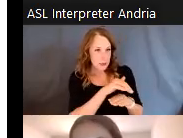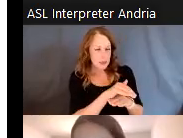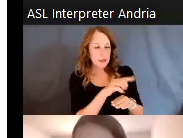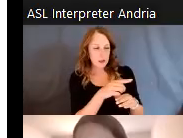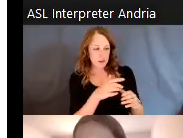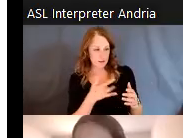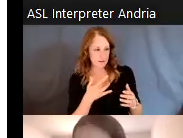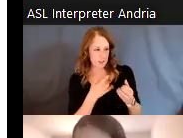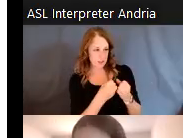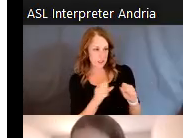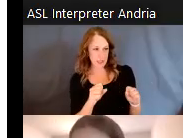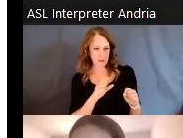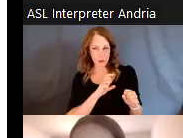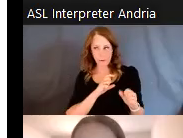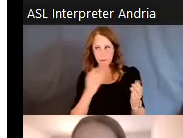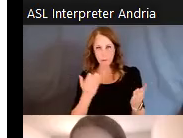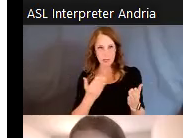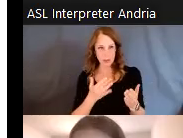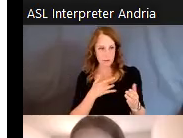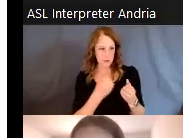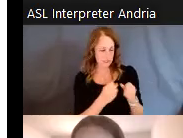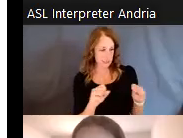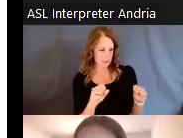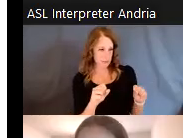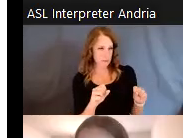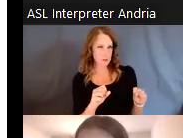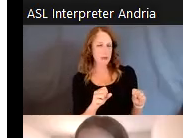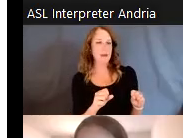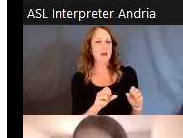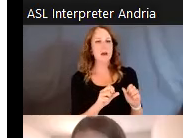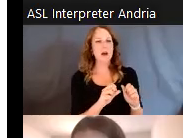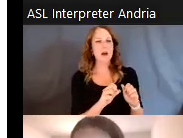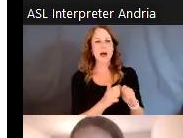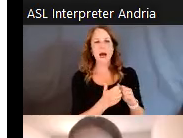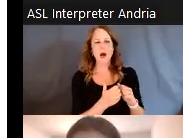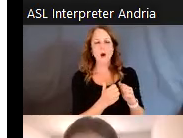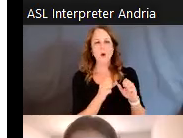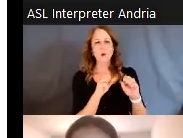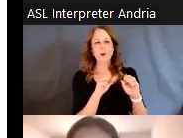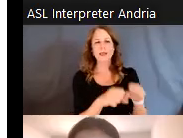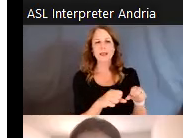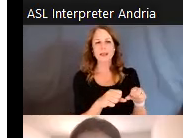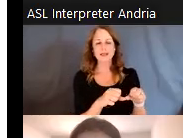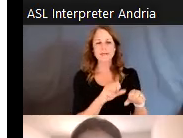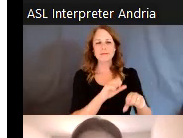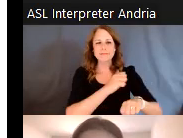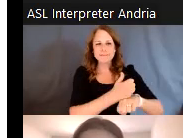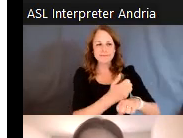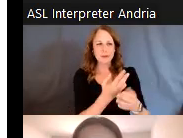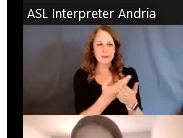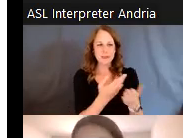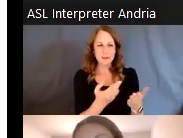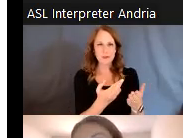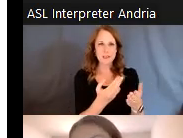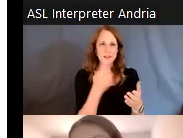with law enforcement around them? How can we help build in internal and external resources so that